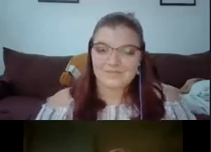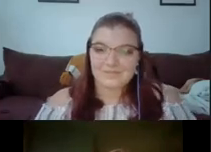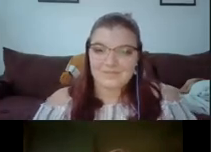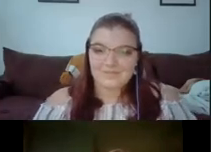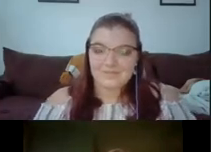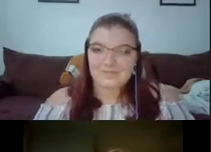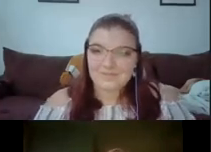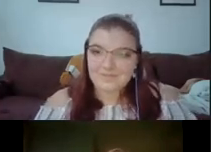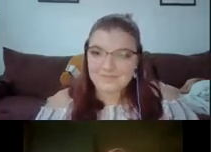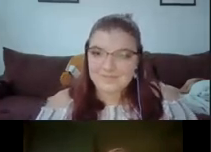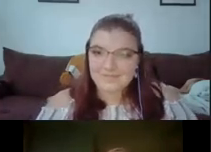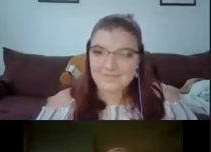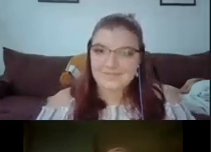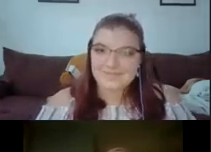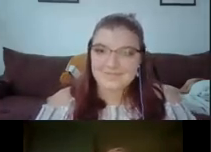most widely selling author in